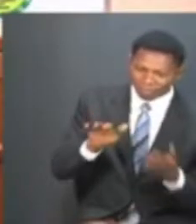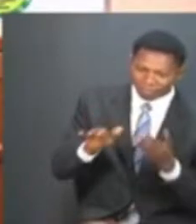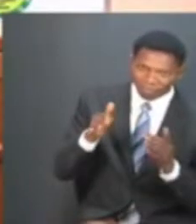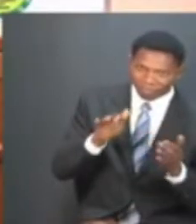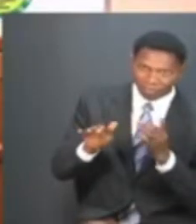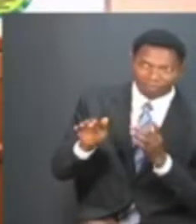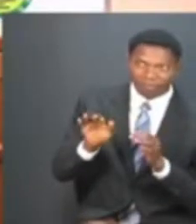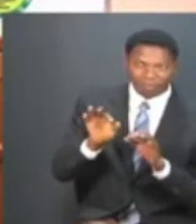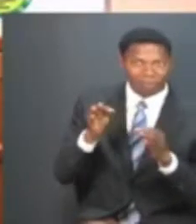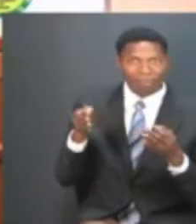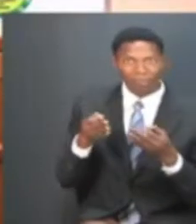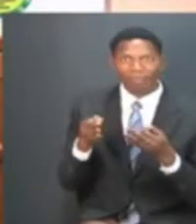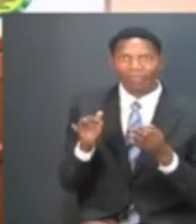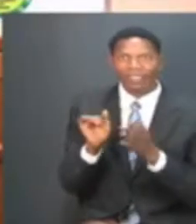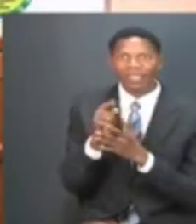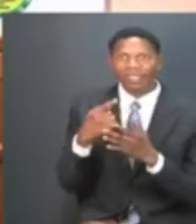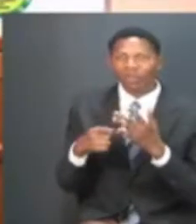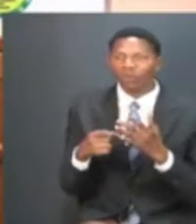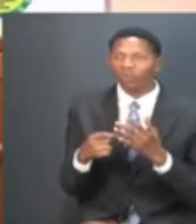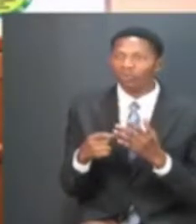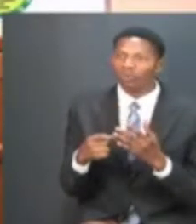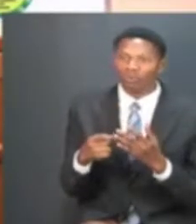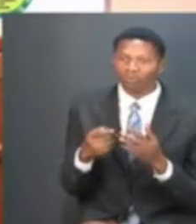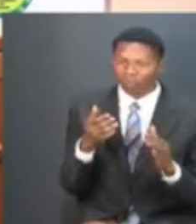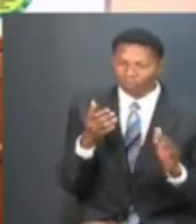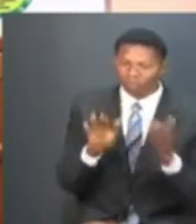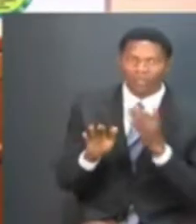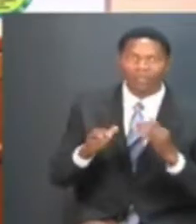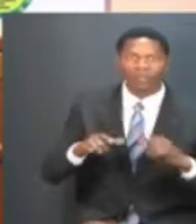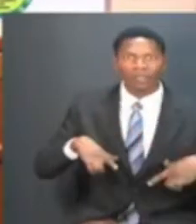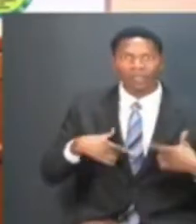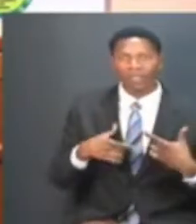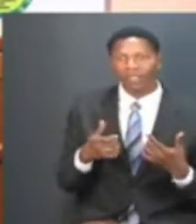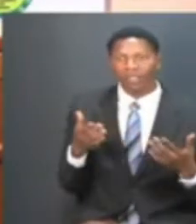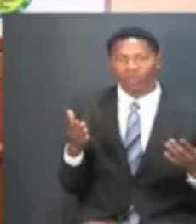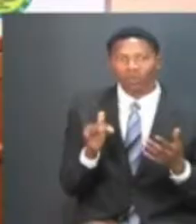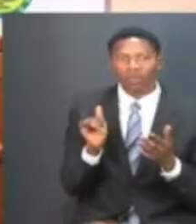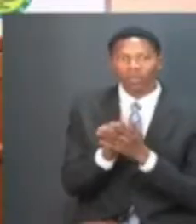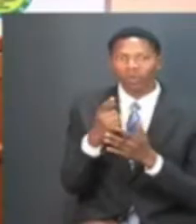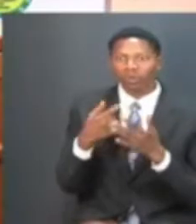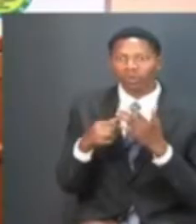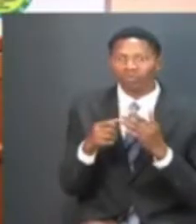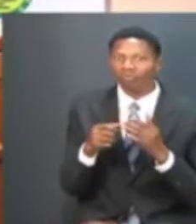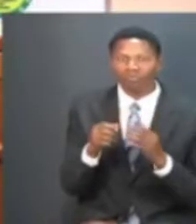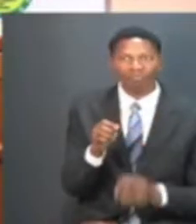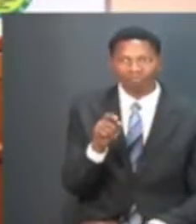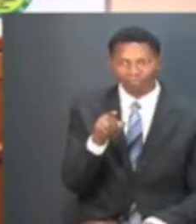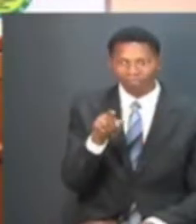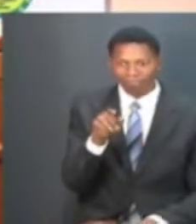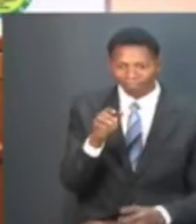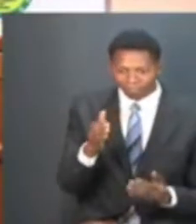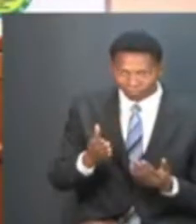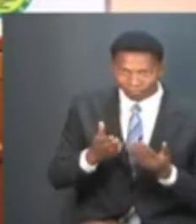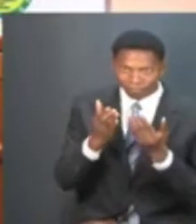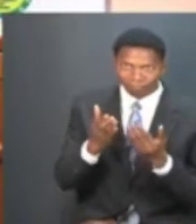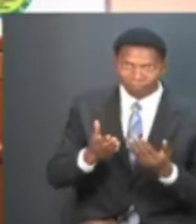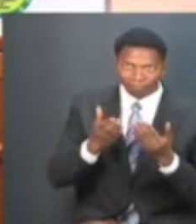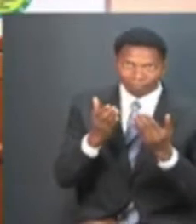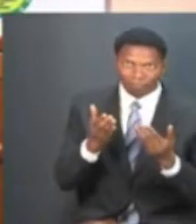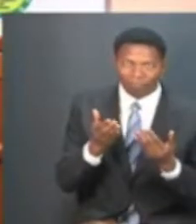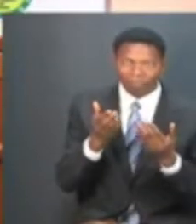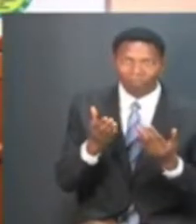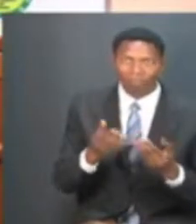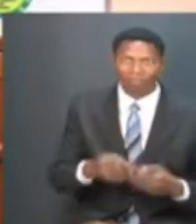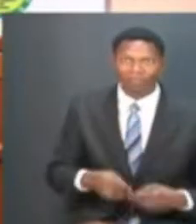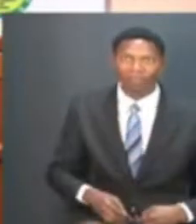that lost lives on this voter lake. Mr. Speaker,